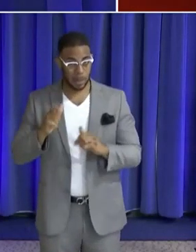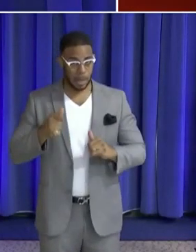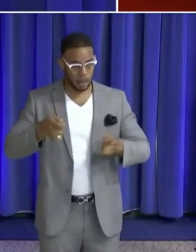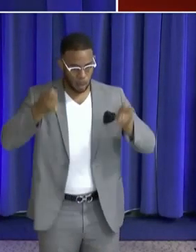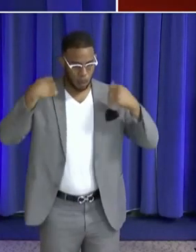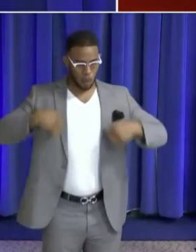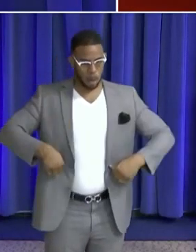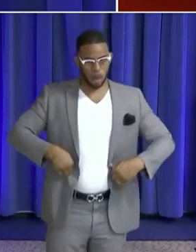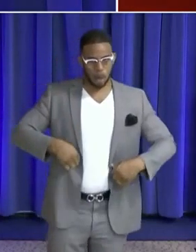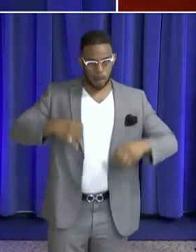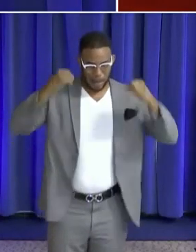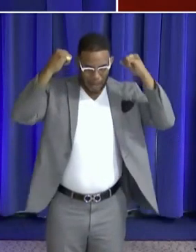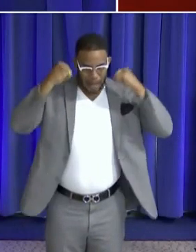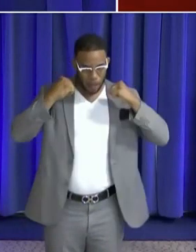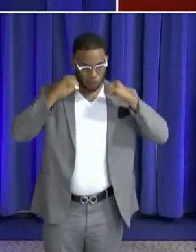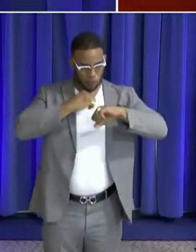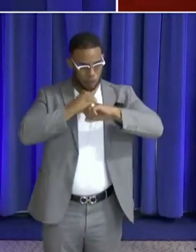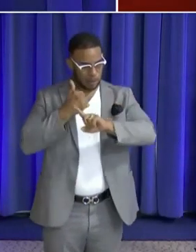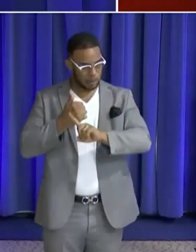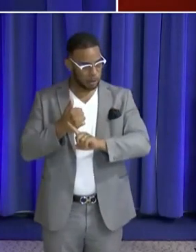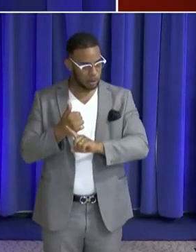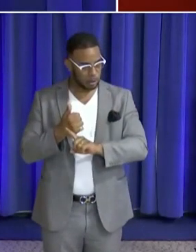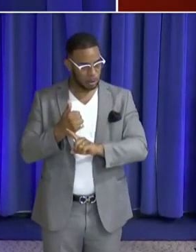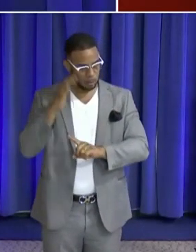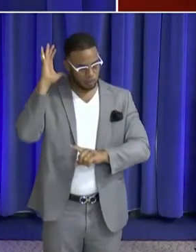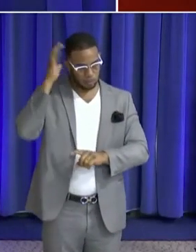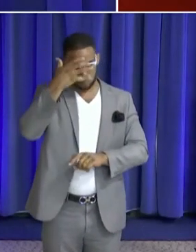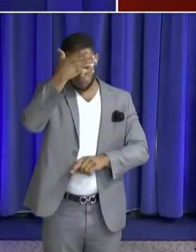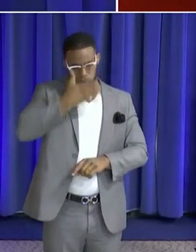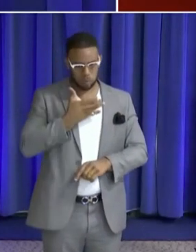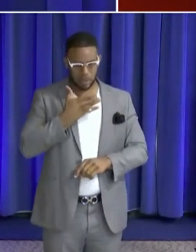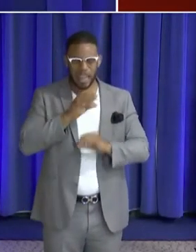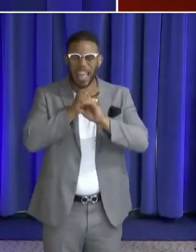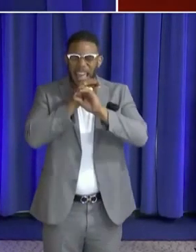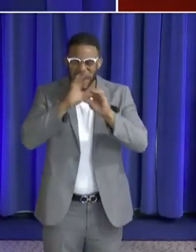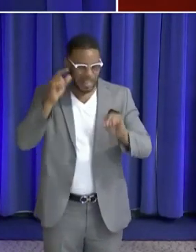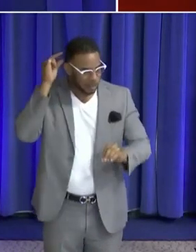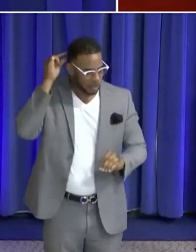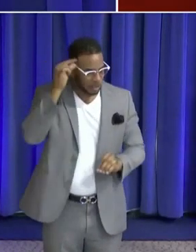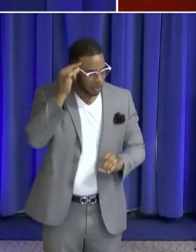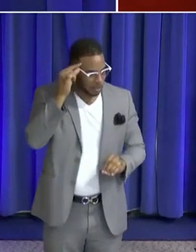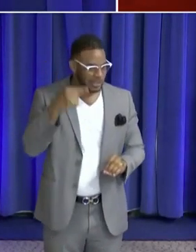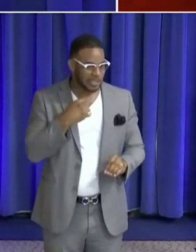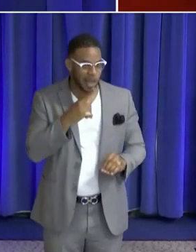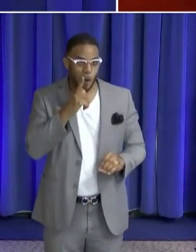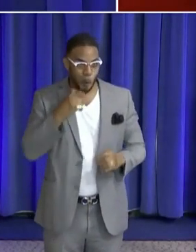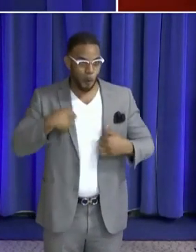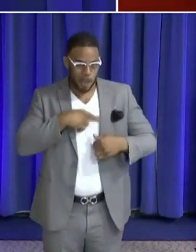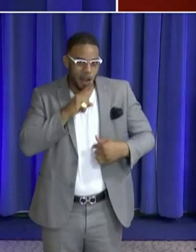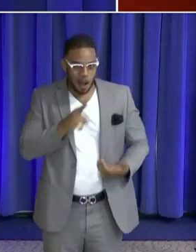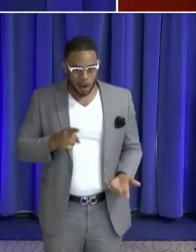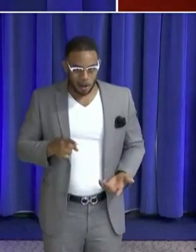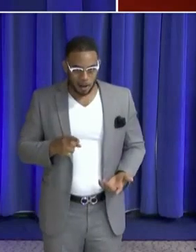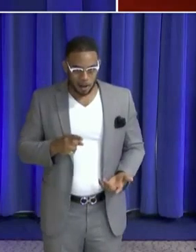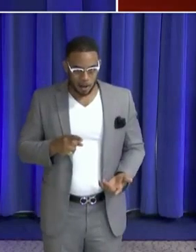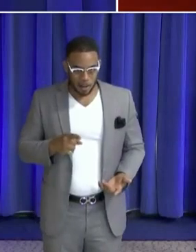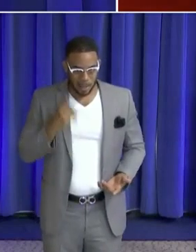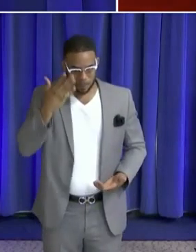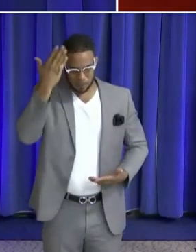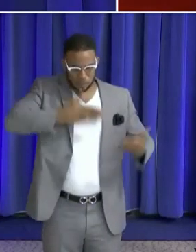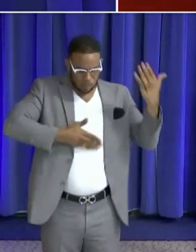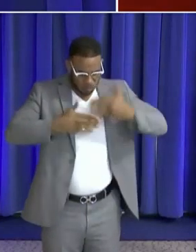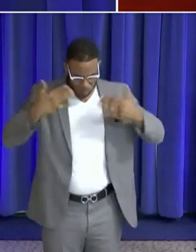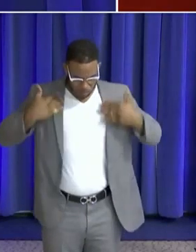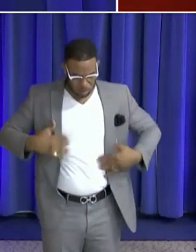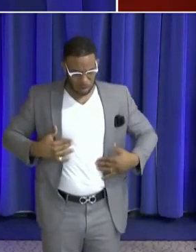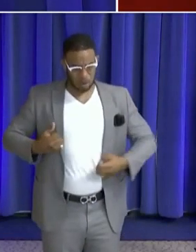on helmets to protect themselves, there's a clear insignia on the helmet of who we are and exactly by number